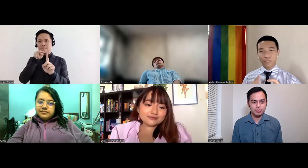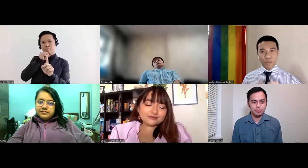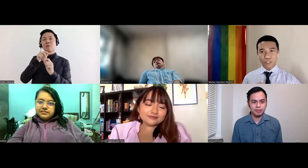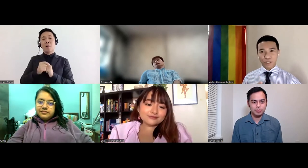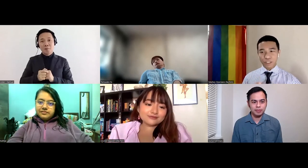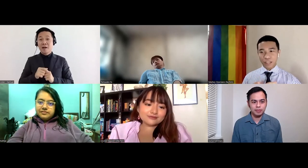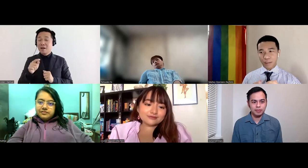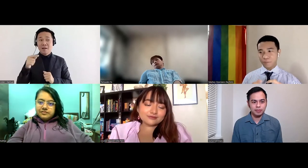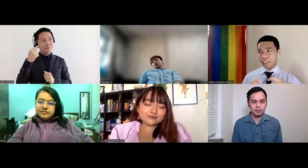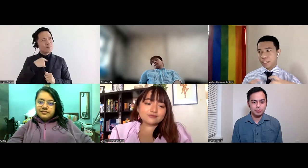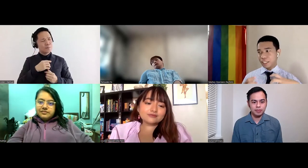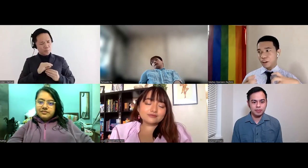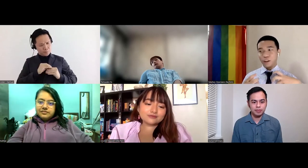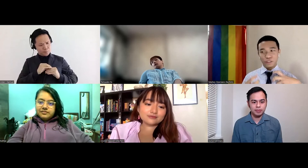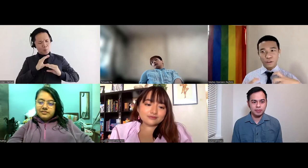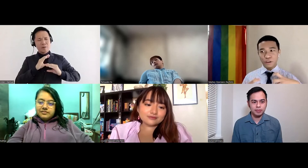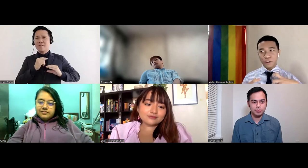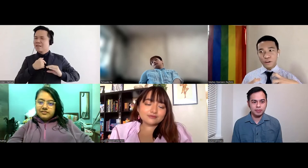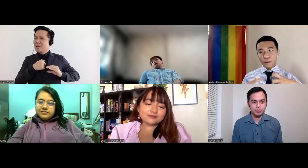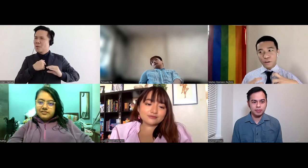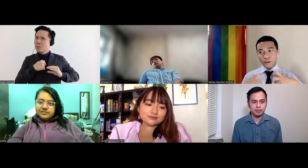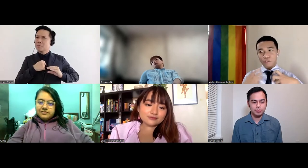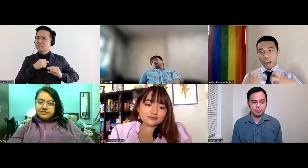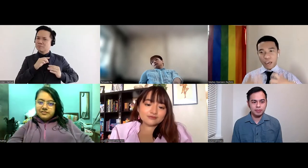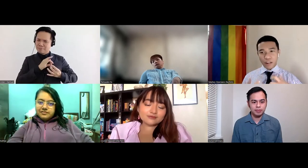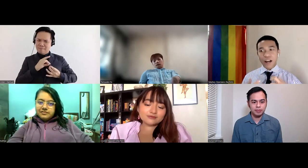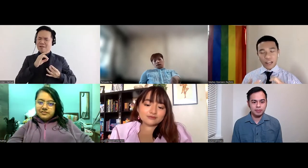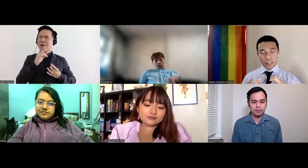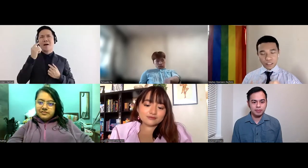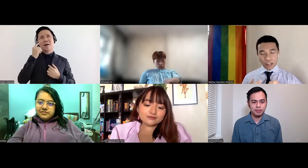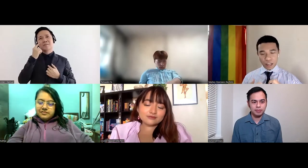some motivations. It also